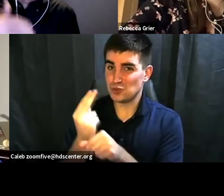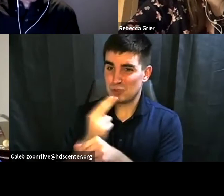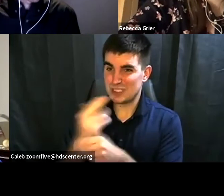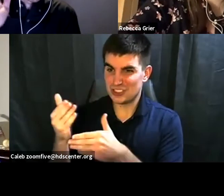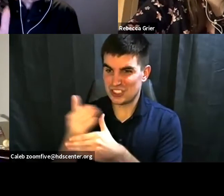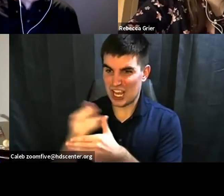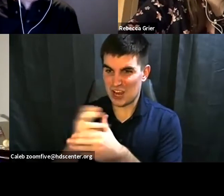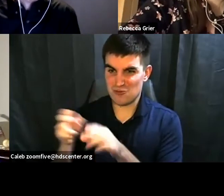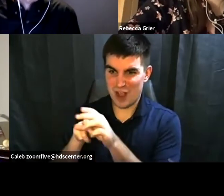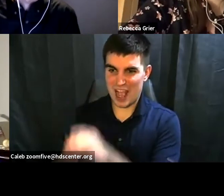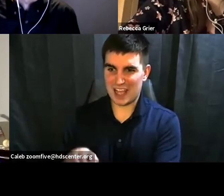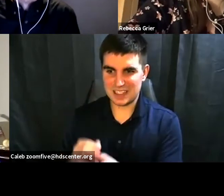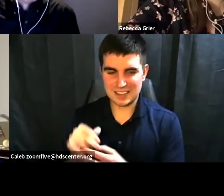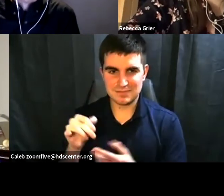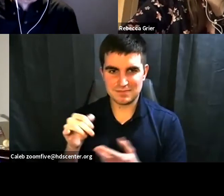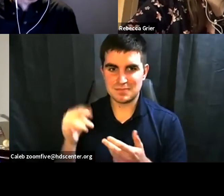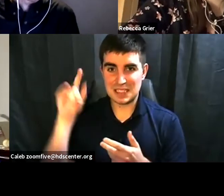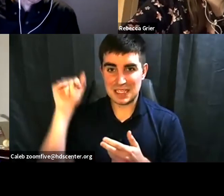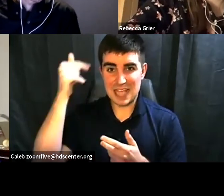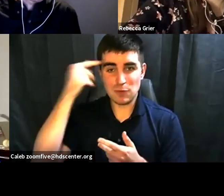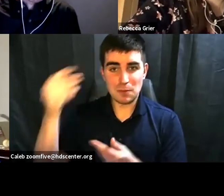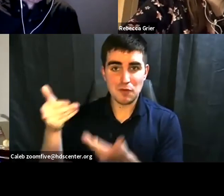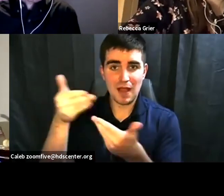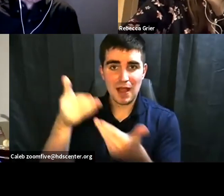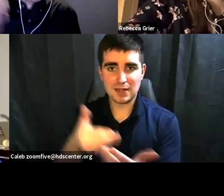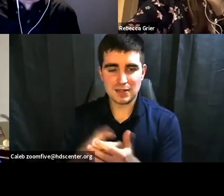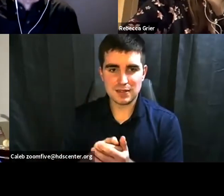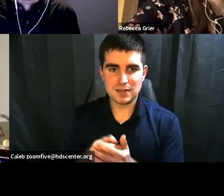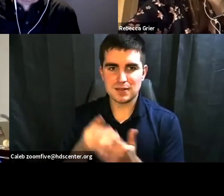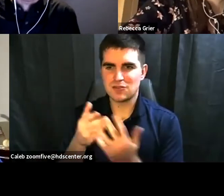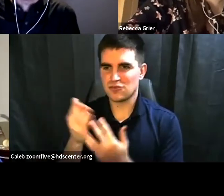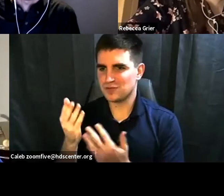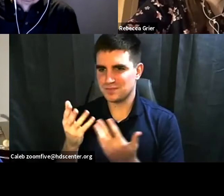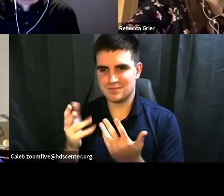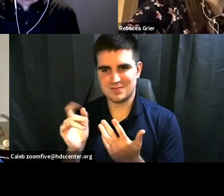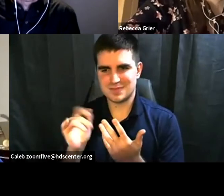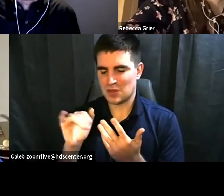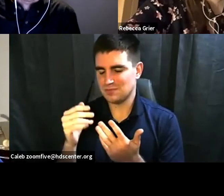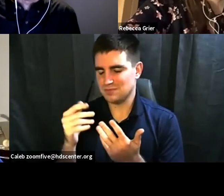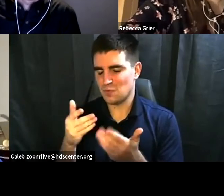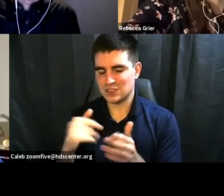not, it's kind of a government furnished ride, through some of the mechanisms that we have, for example,